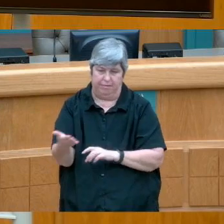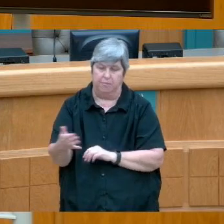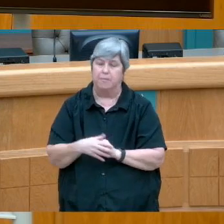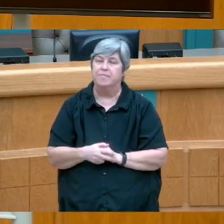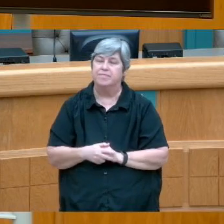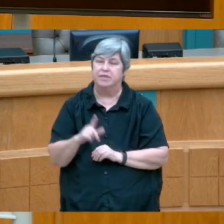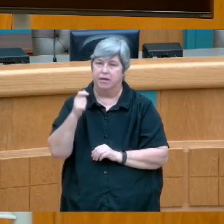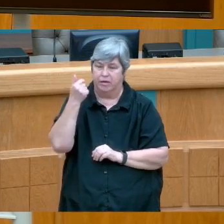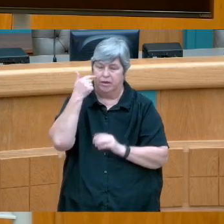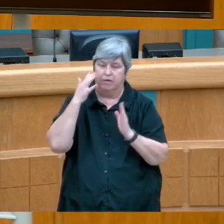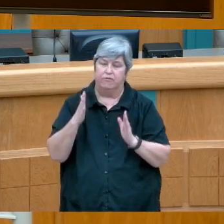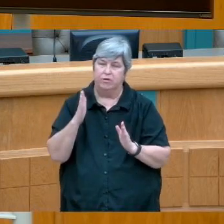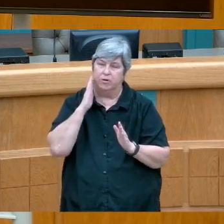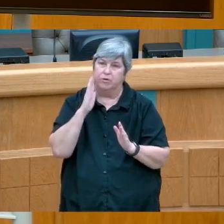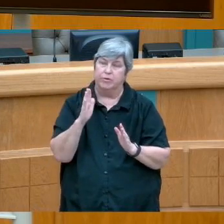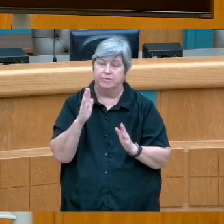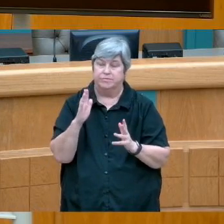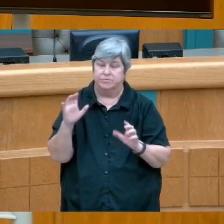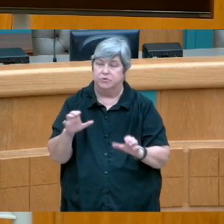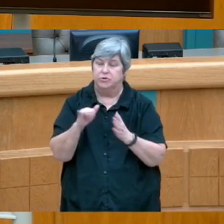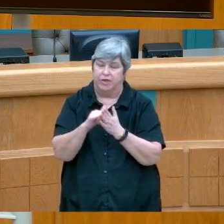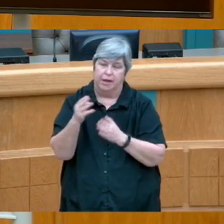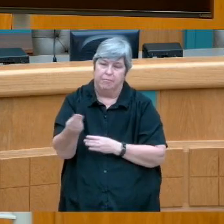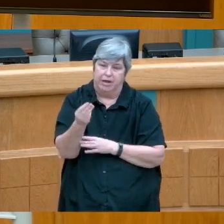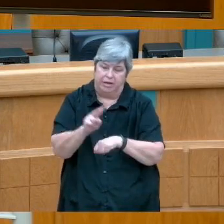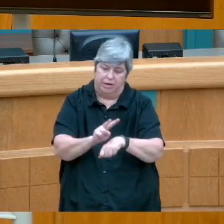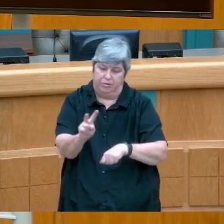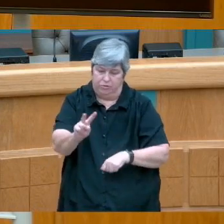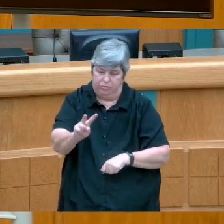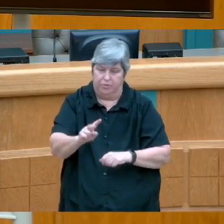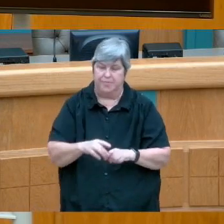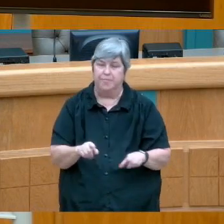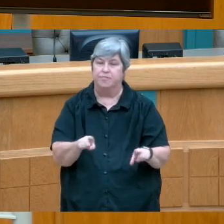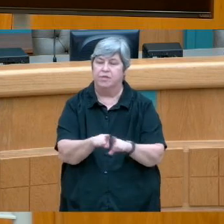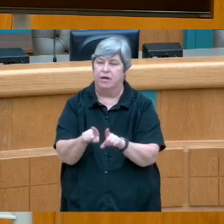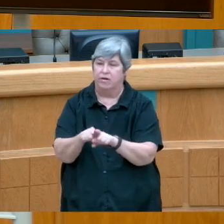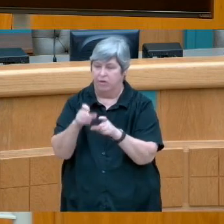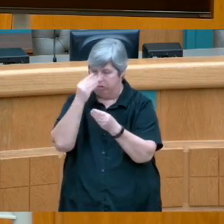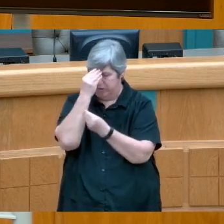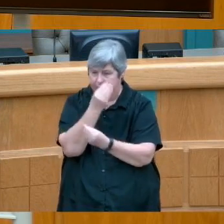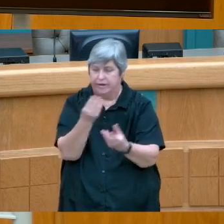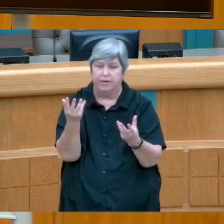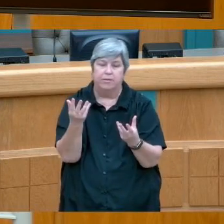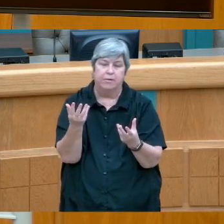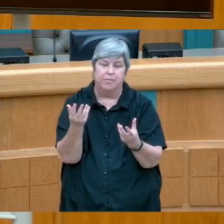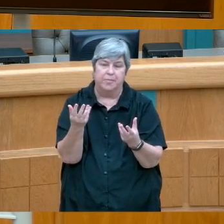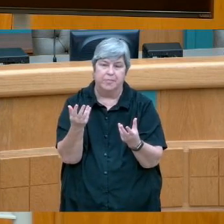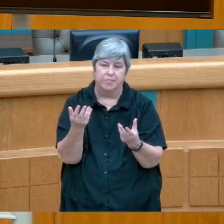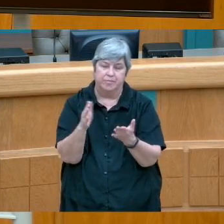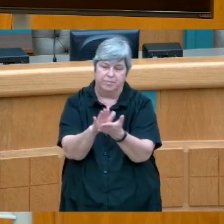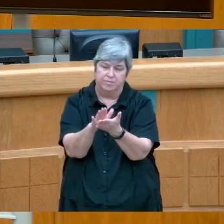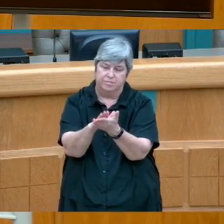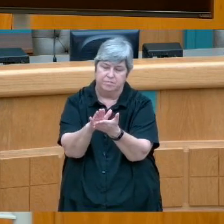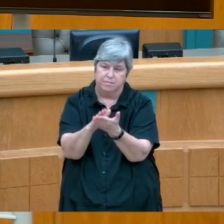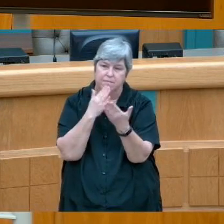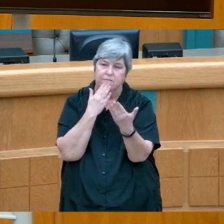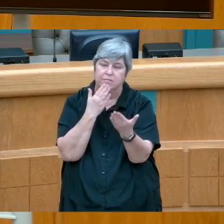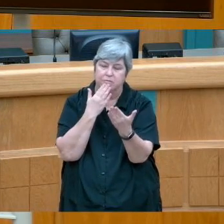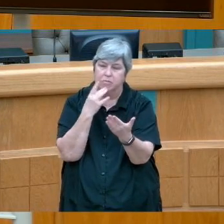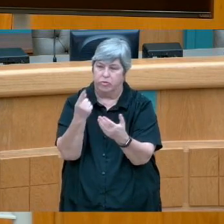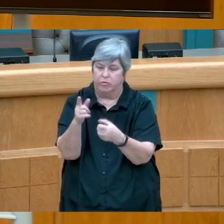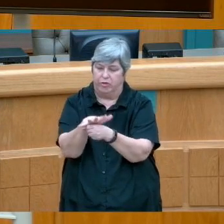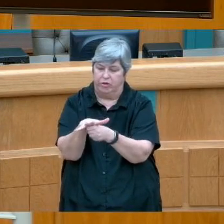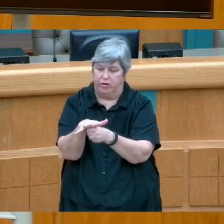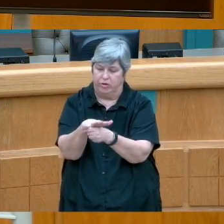He will be he'll be doing that Monday at 2. We wanted to point out and commend and thank one of our